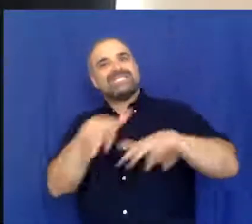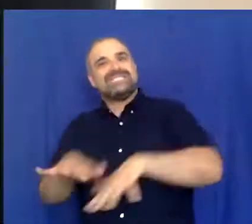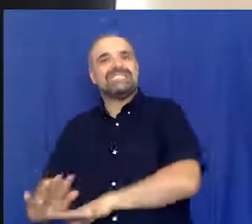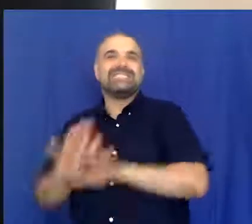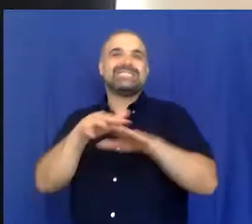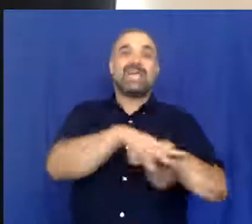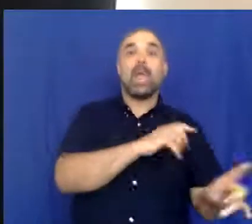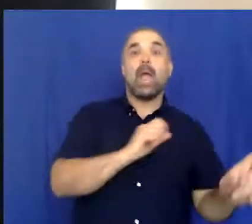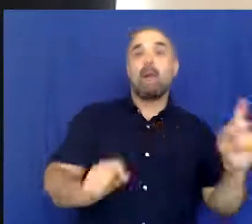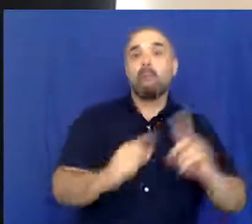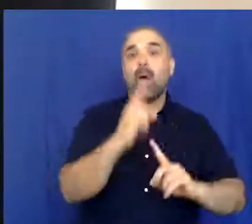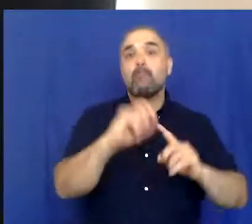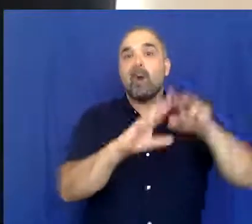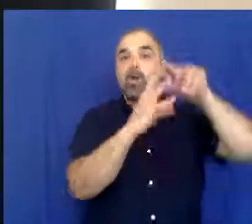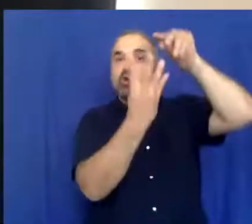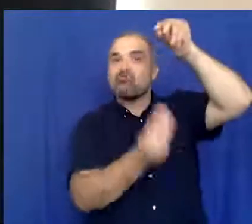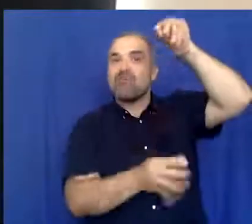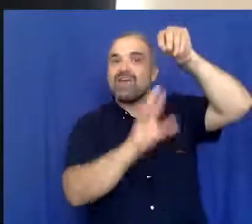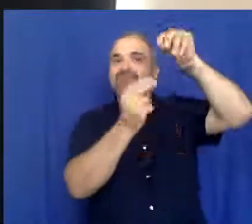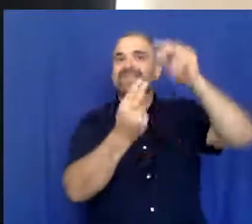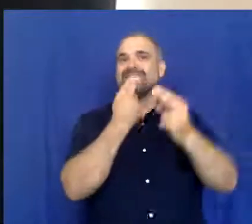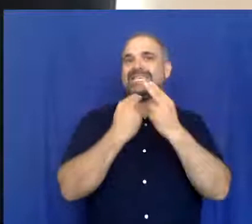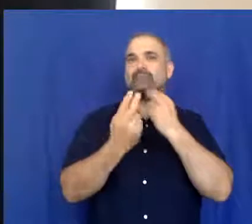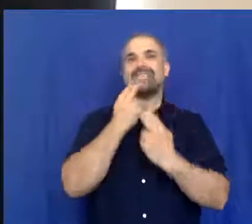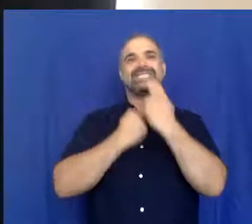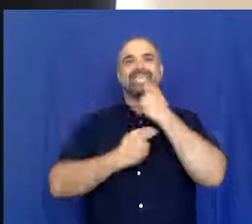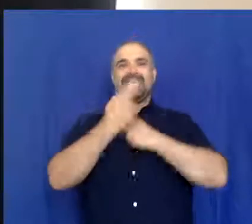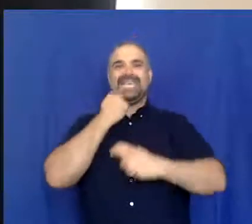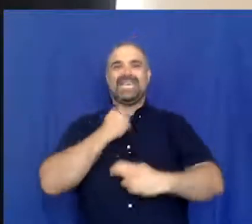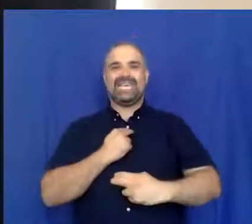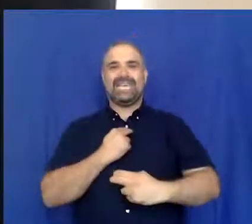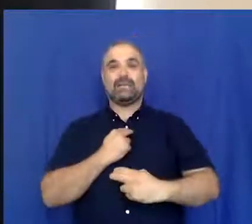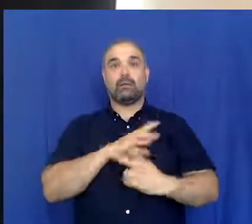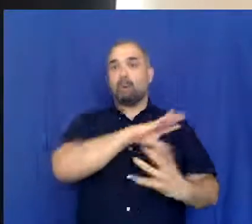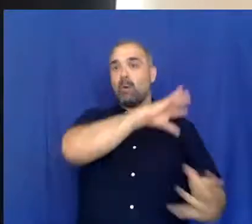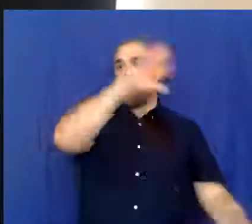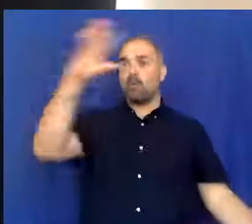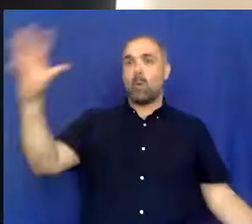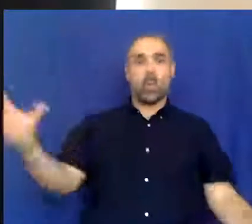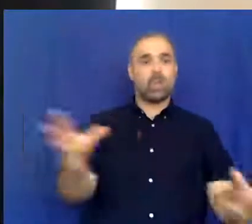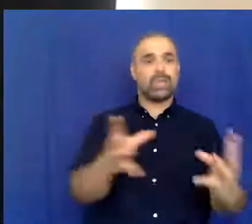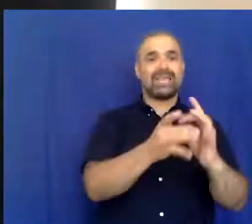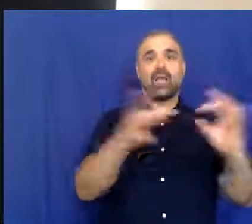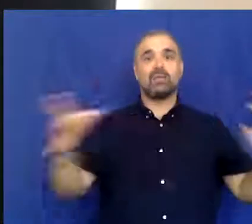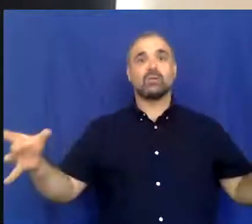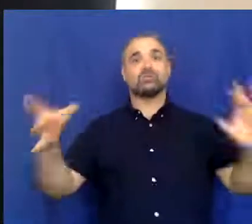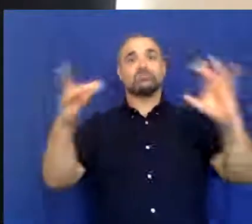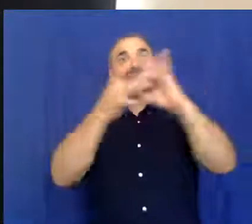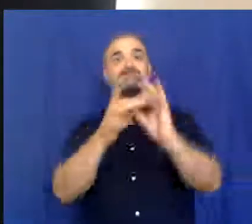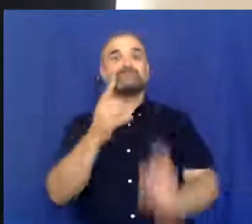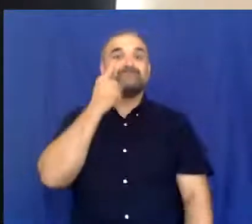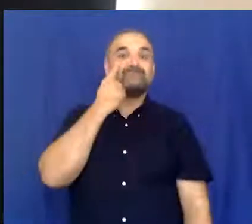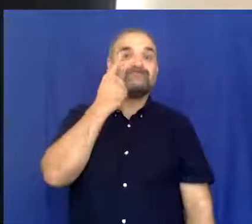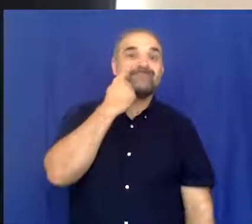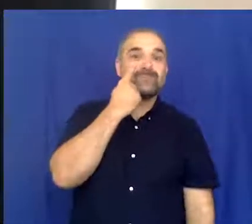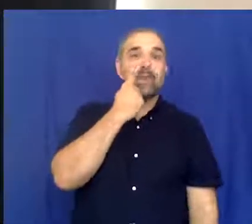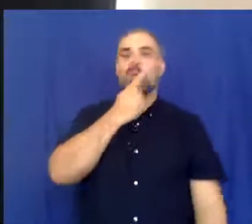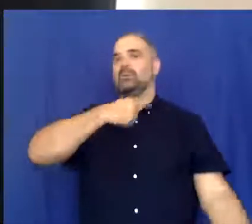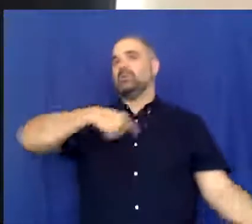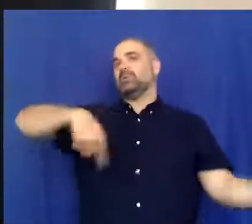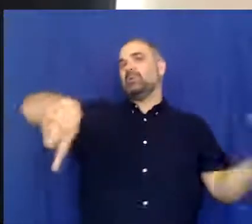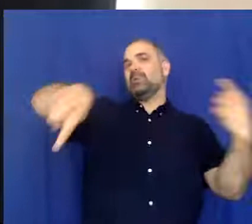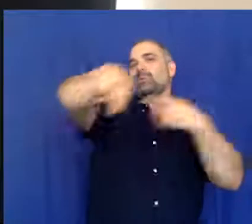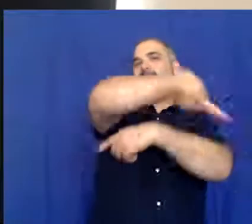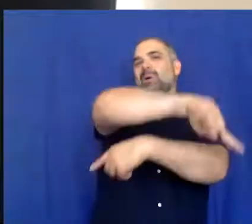great big sea. Purple is the grapes that I eat for my tea. Put them all together and